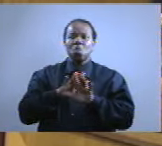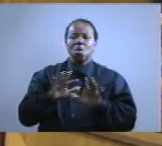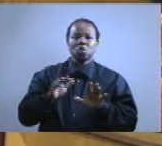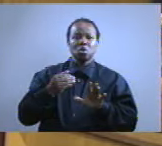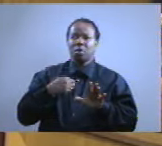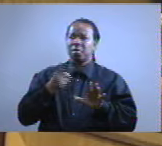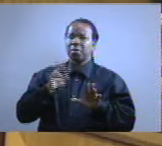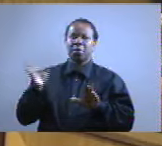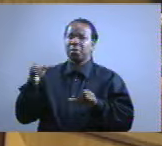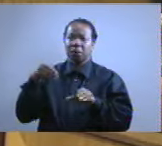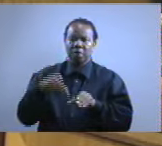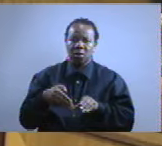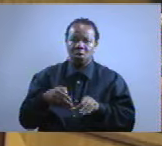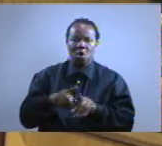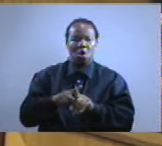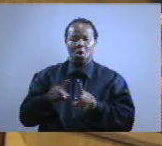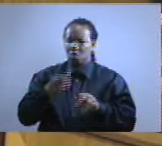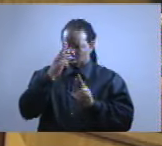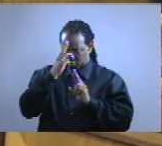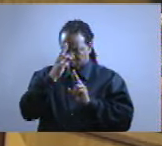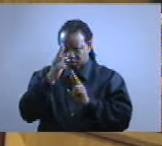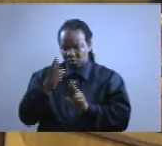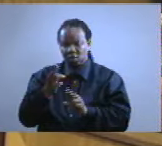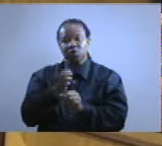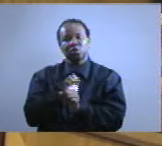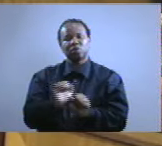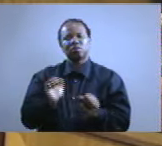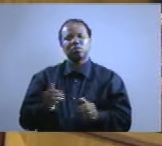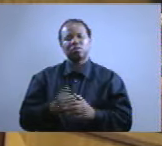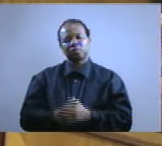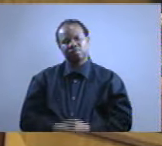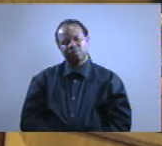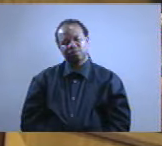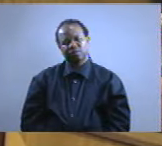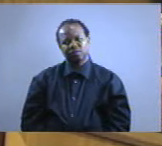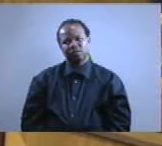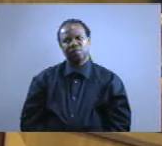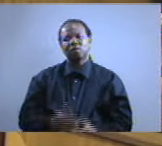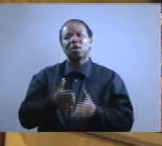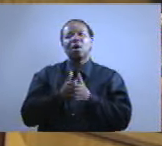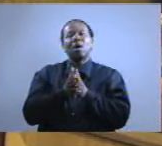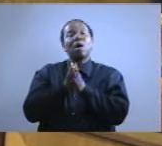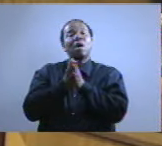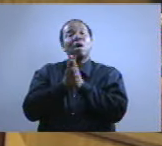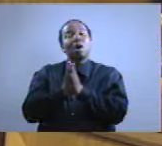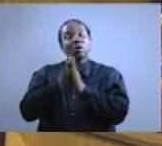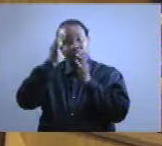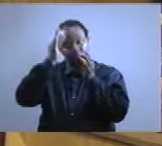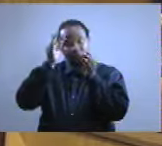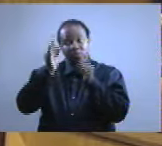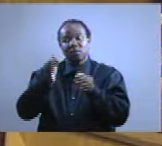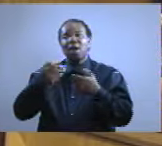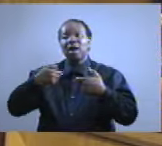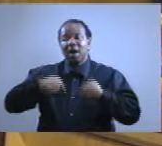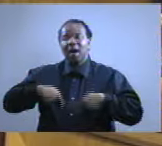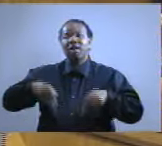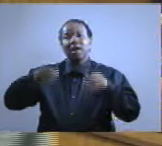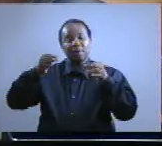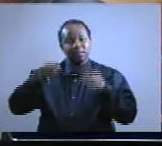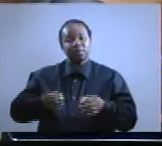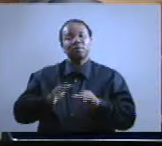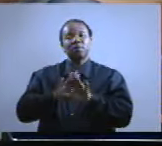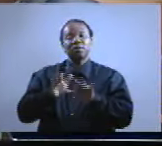abstentionism and undermining of democracy. I ask you to rule on that question. I am ruling. A division has been